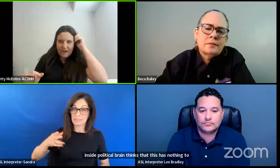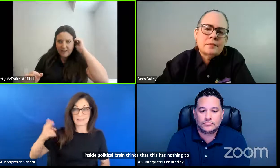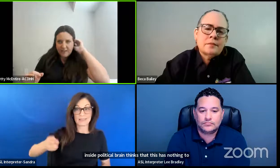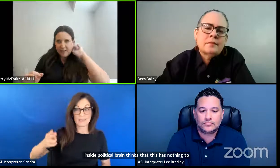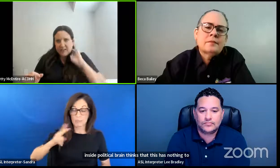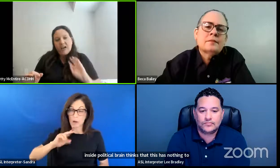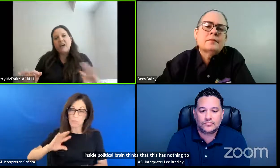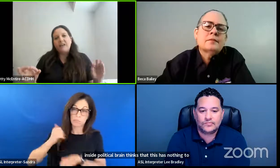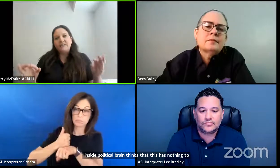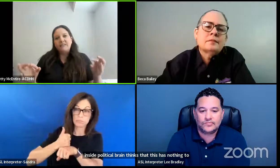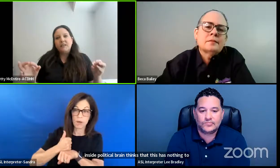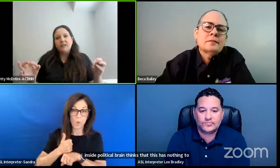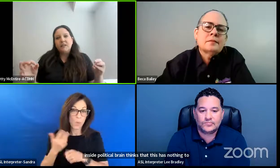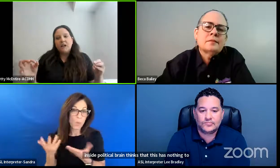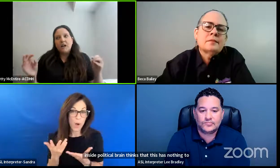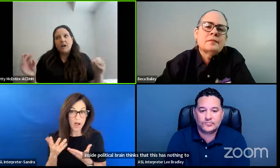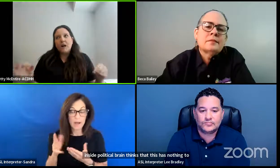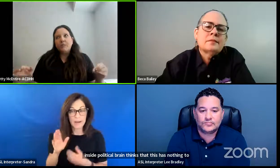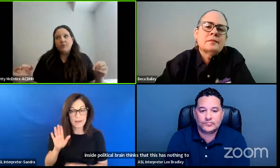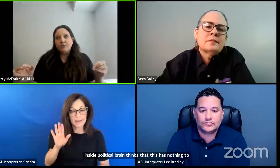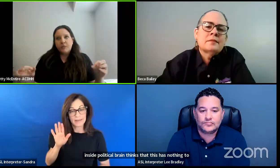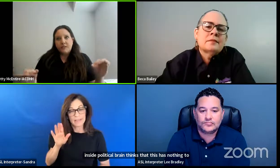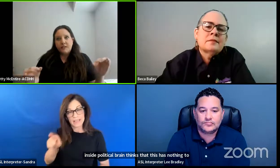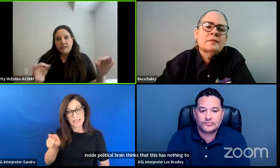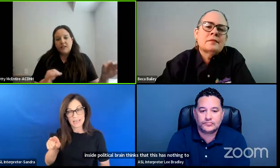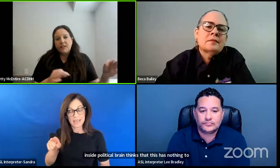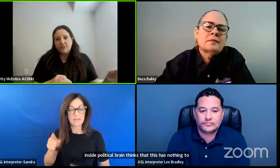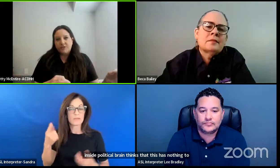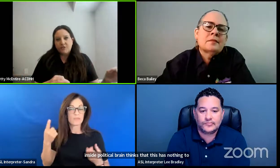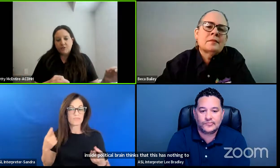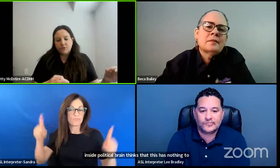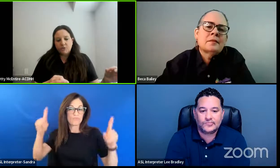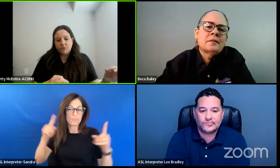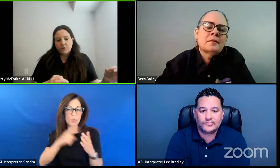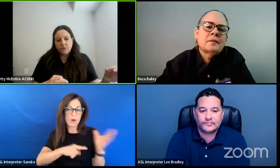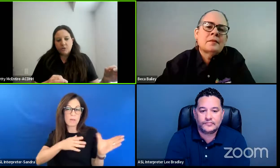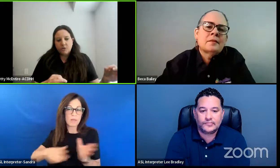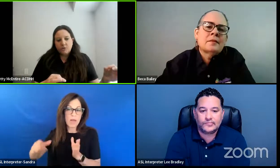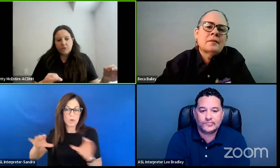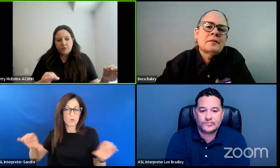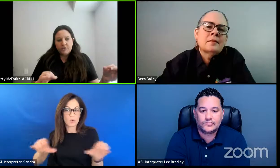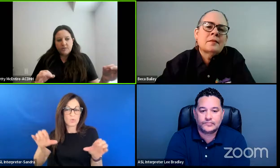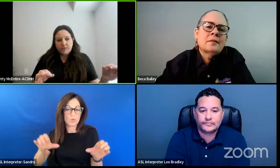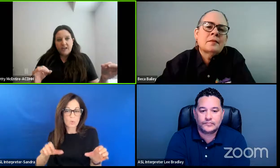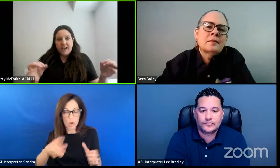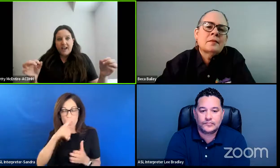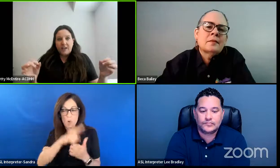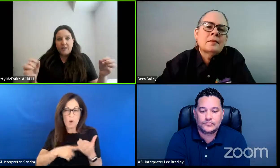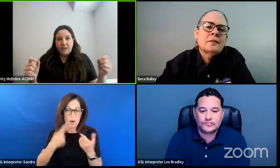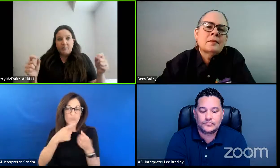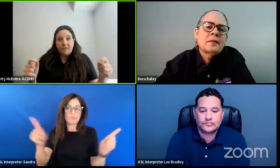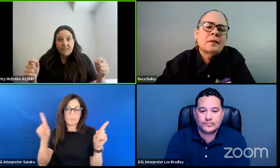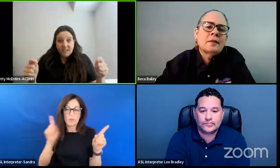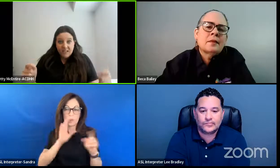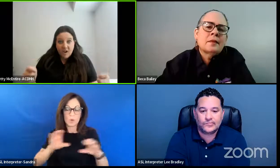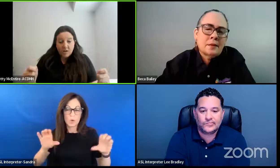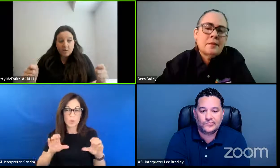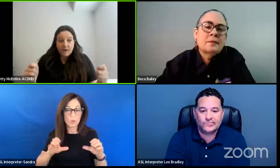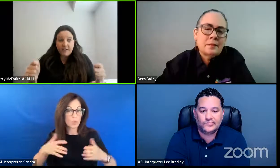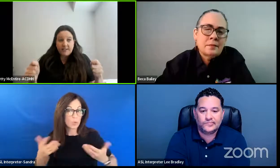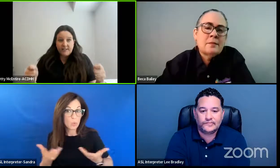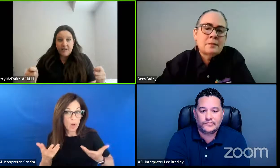in the fact that he has accomplished what he set out to do, which was to have $1